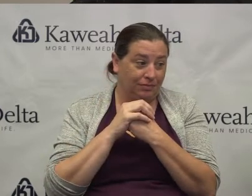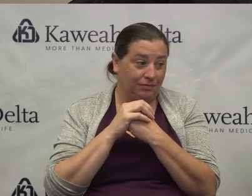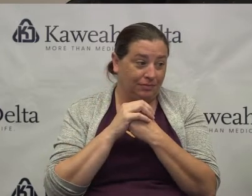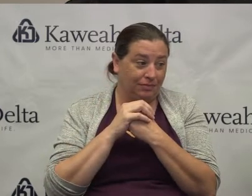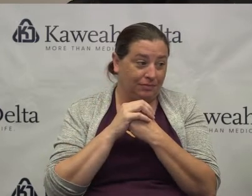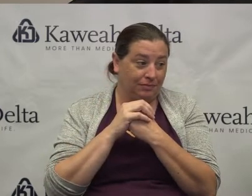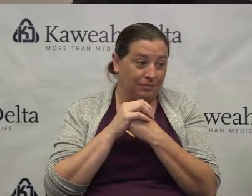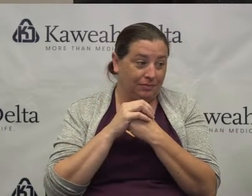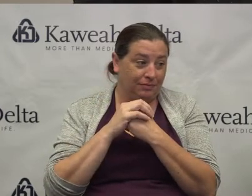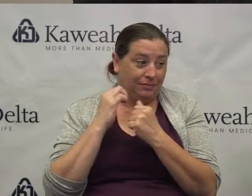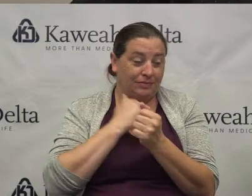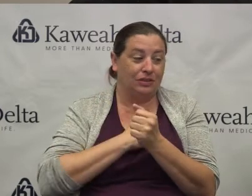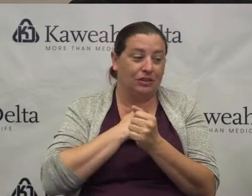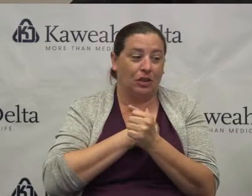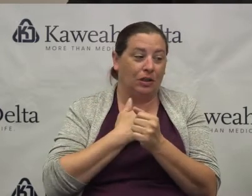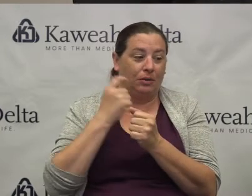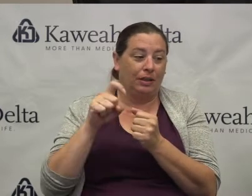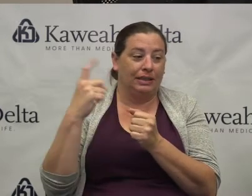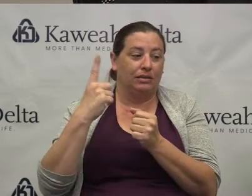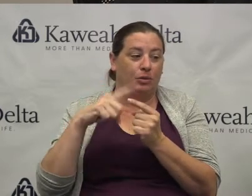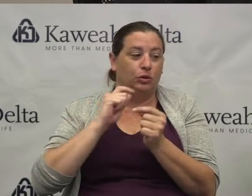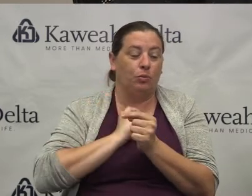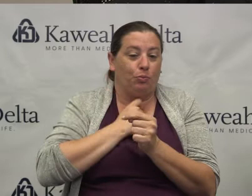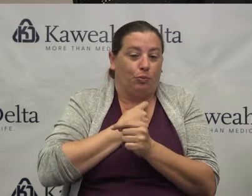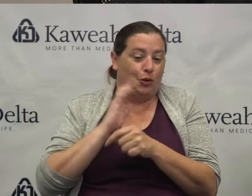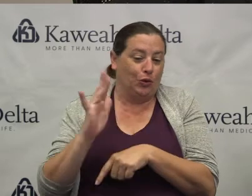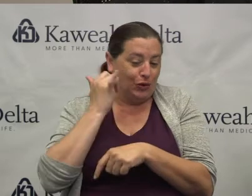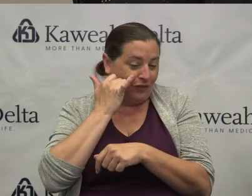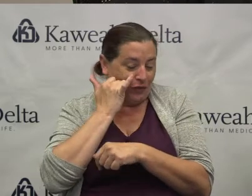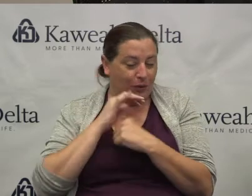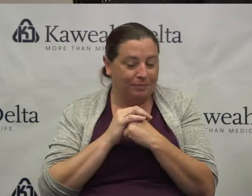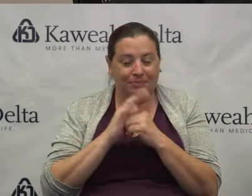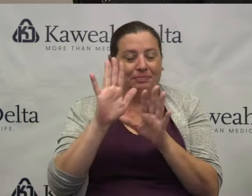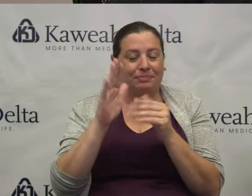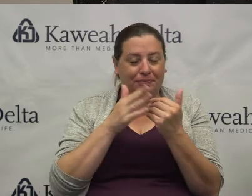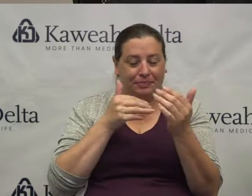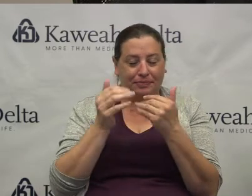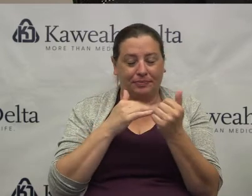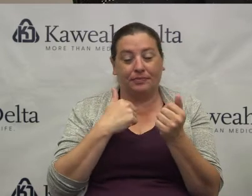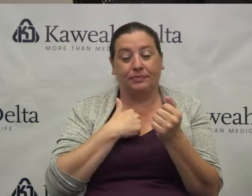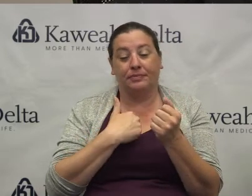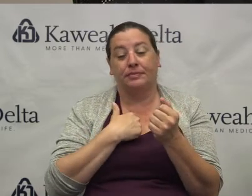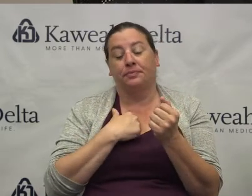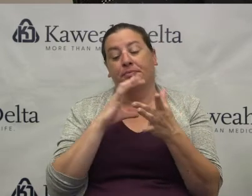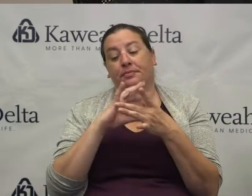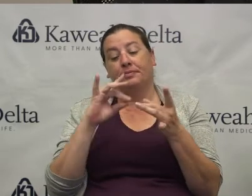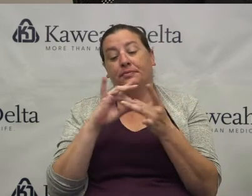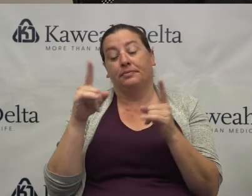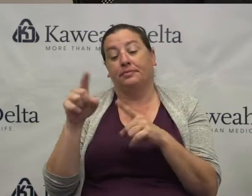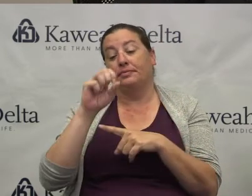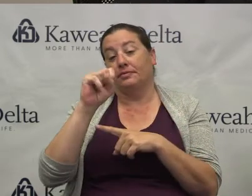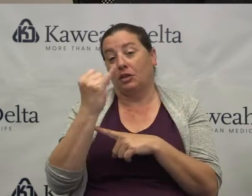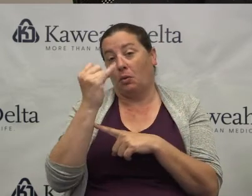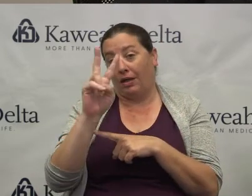phone. Sorry, we need somebody to mute their phone there. So as I was saying, the San Joaquin Valley, the Central